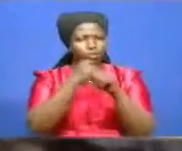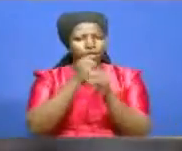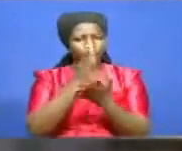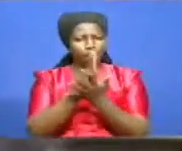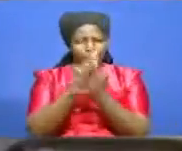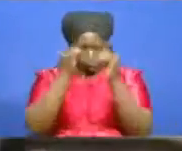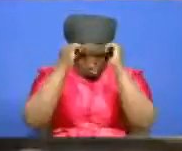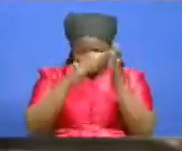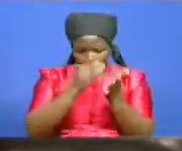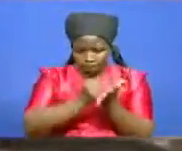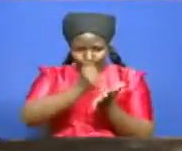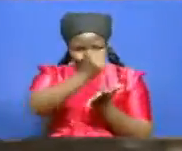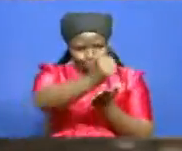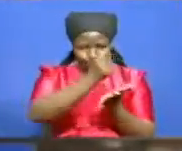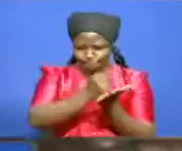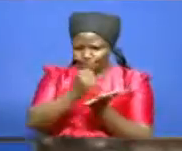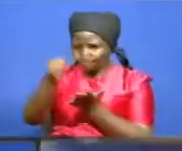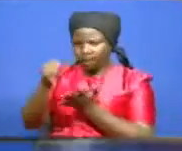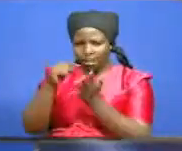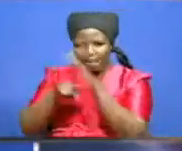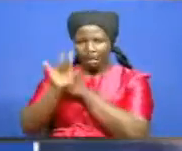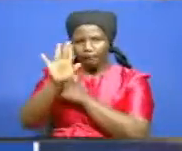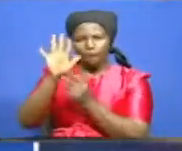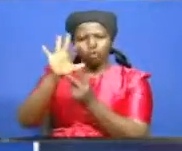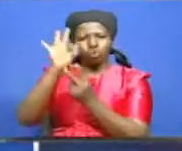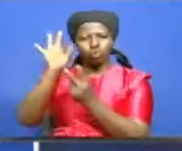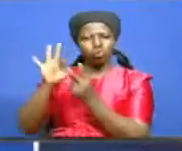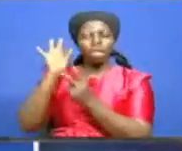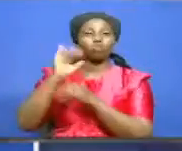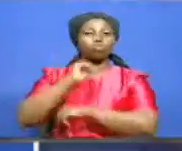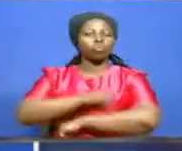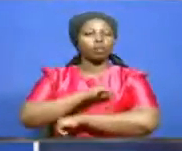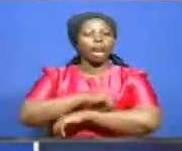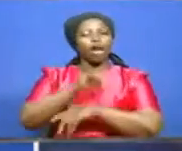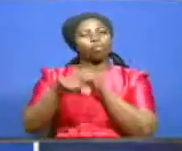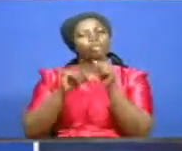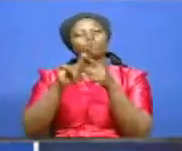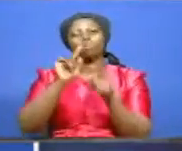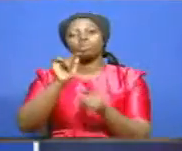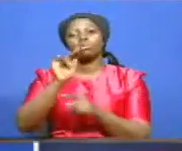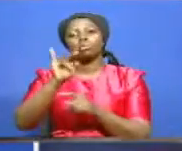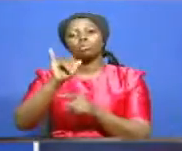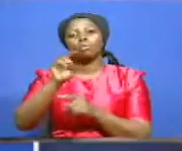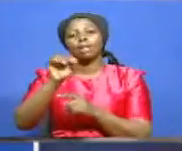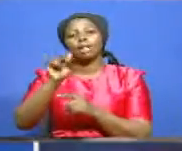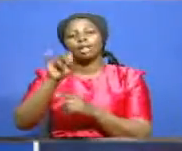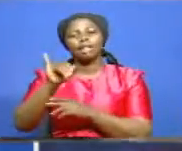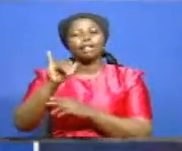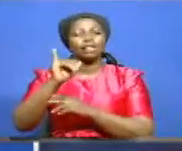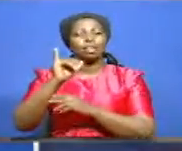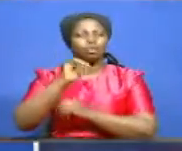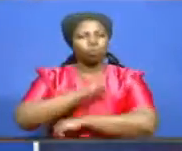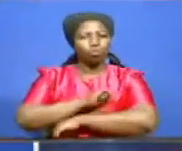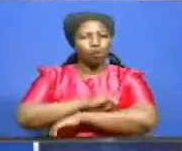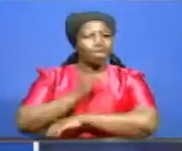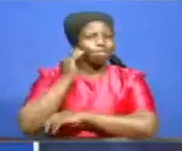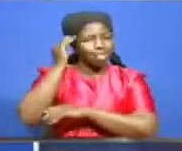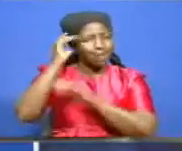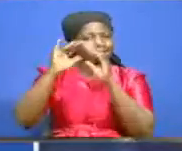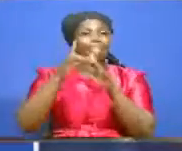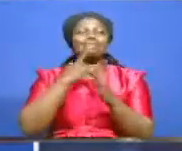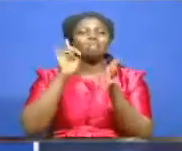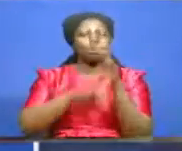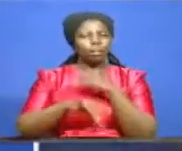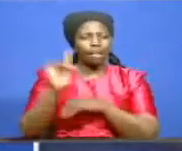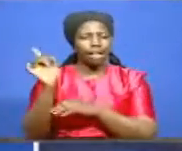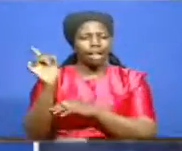in their preferred schools of choice. According to Tumaini Spire Junior Head Teacher Ann Joki, the Education Ministry should ensure a